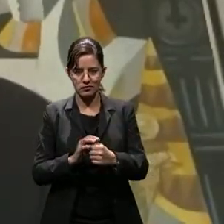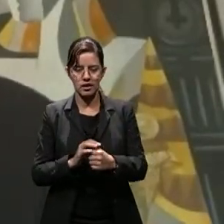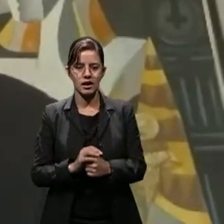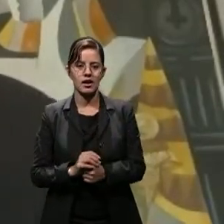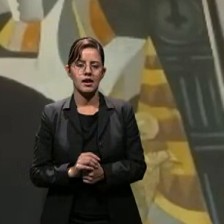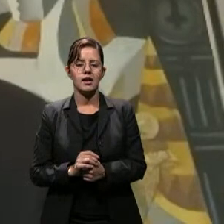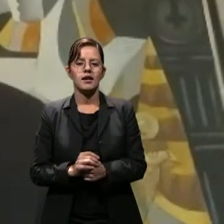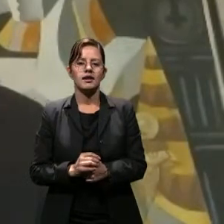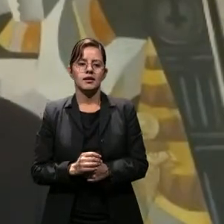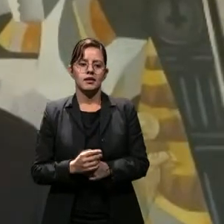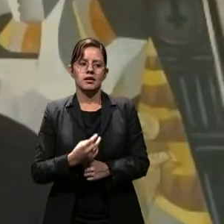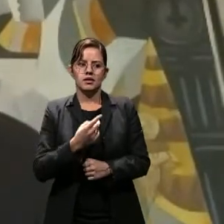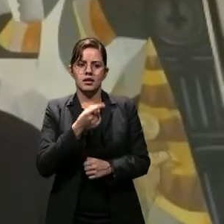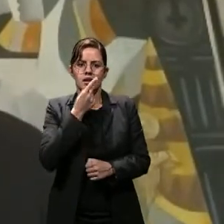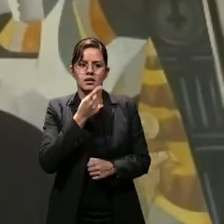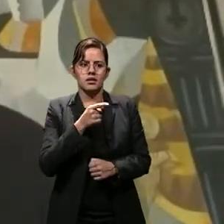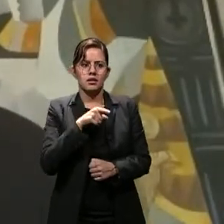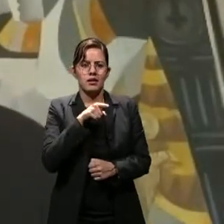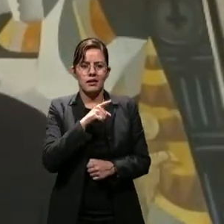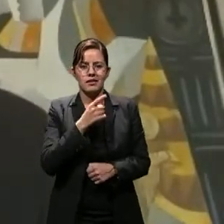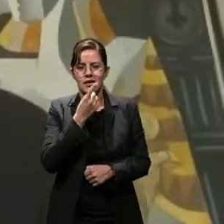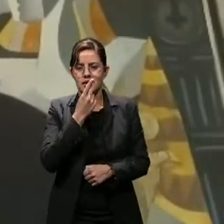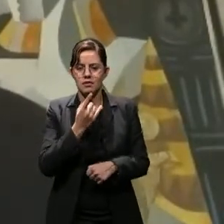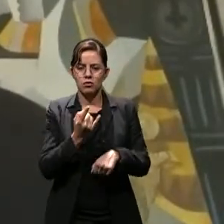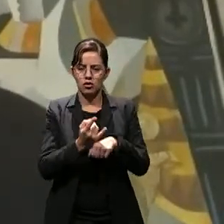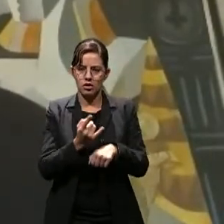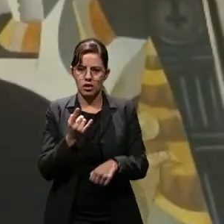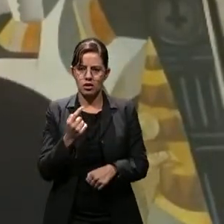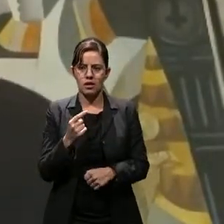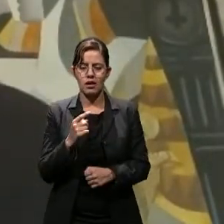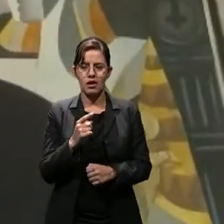which typically from this fraud narrative seen